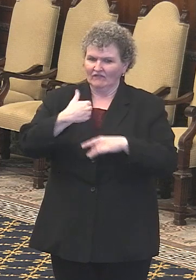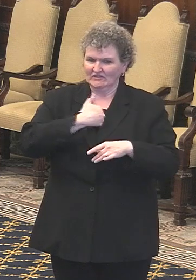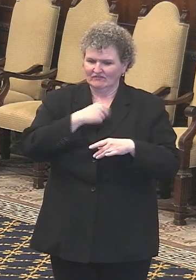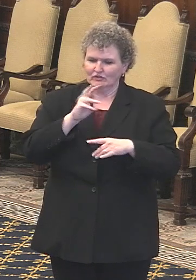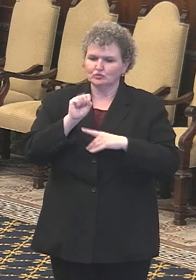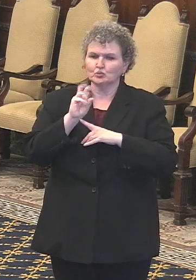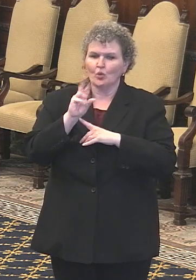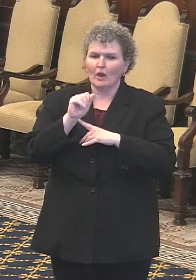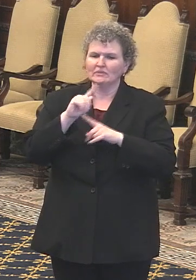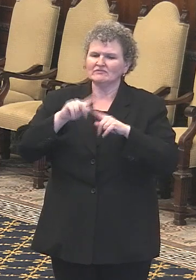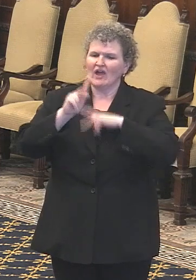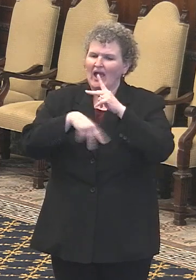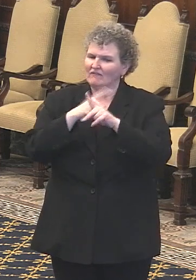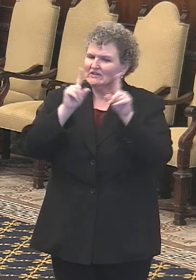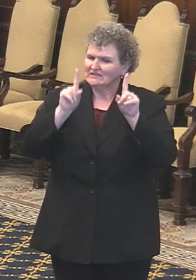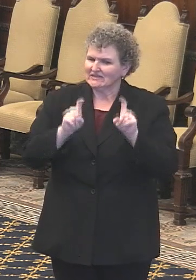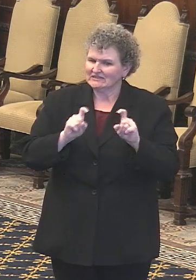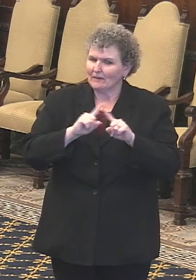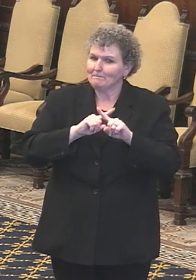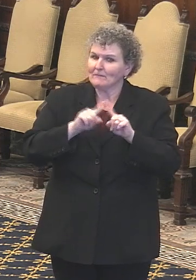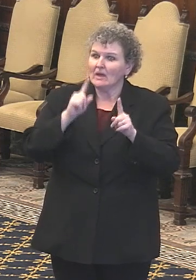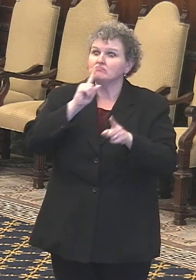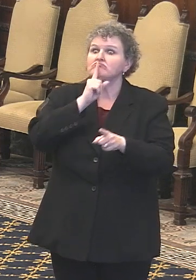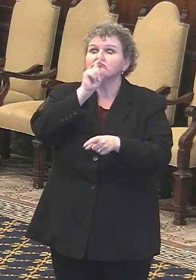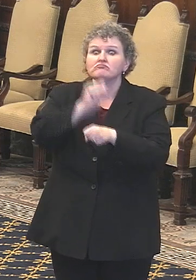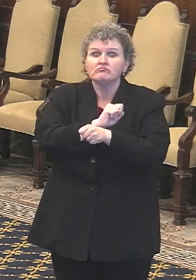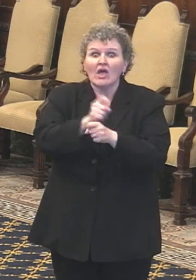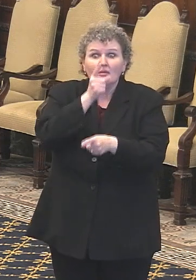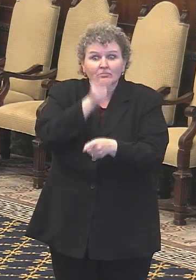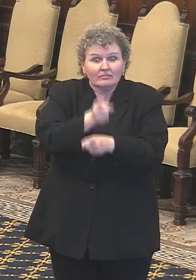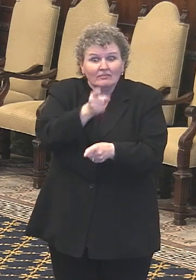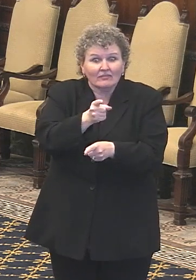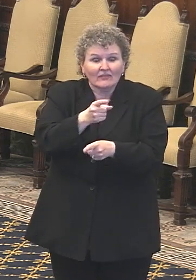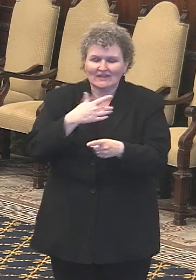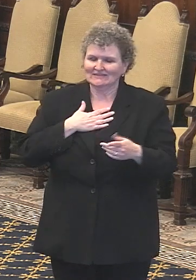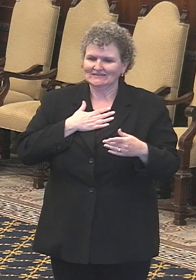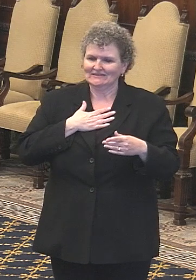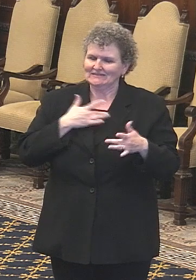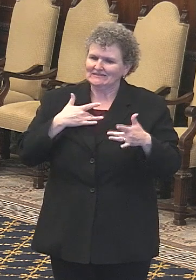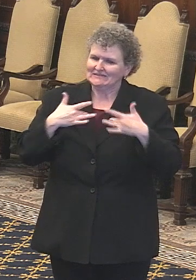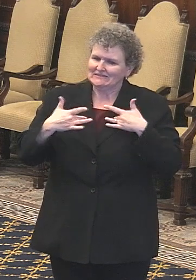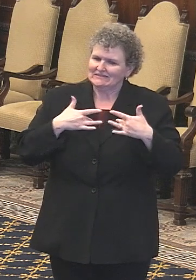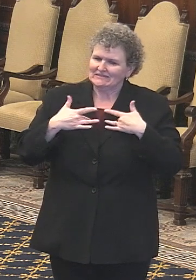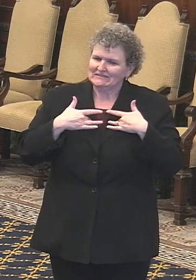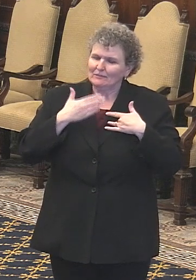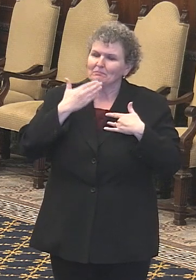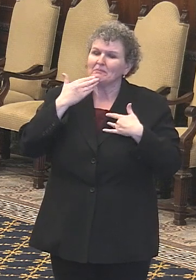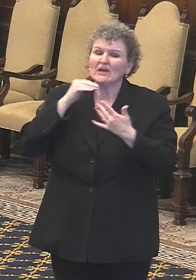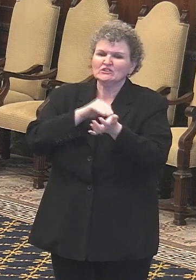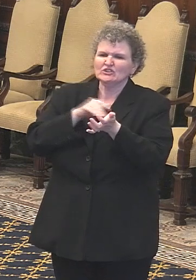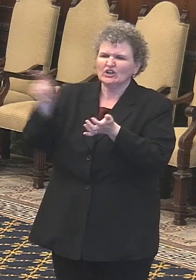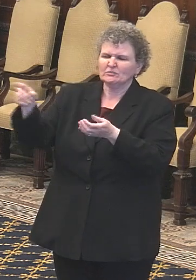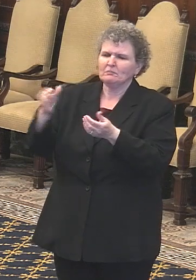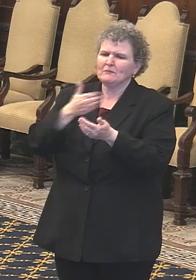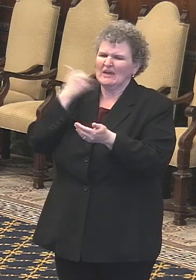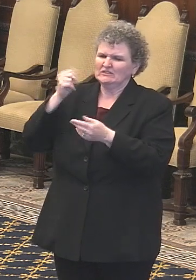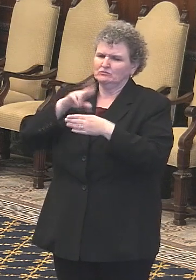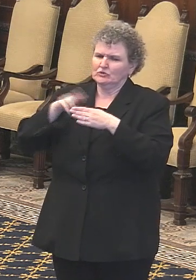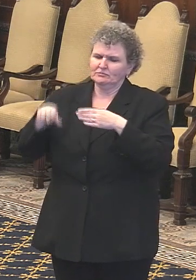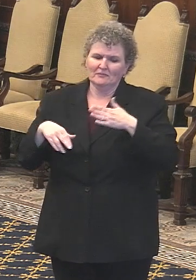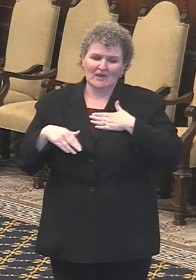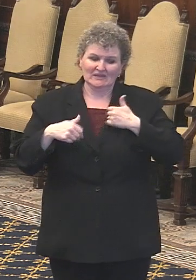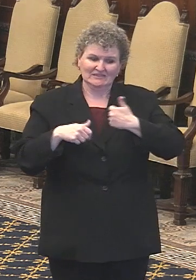that test is. We think a medical provider can do it better than someone just doing it themselves. There are some sites that are doing that, and I think that's fine,